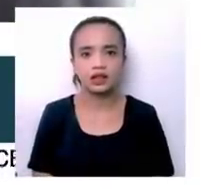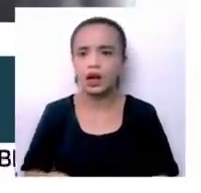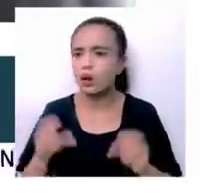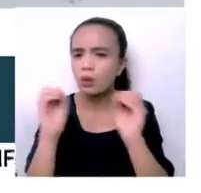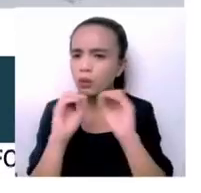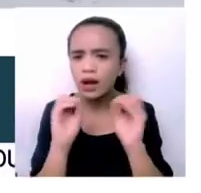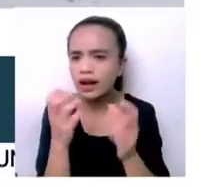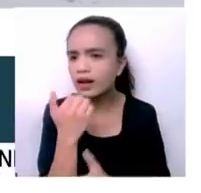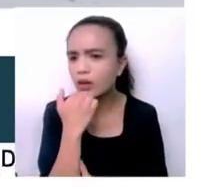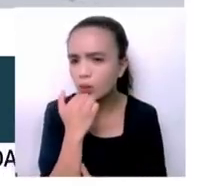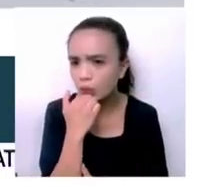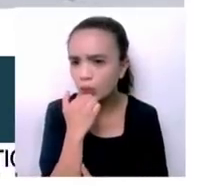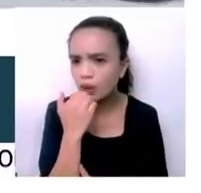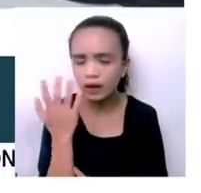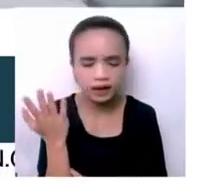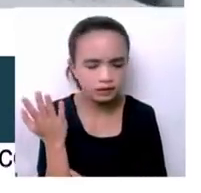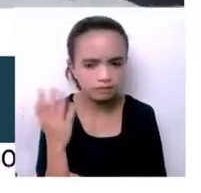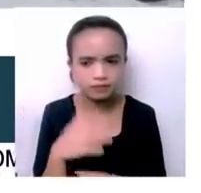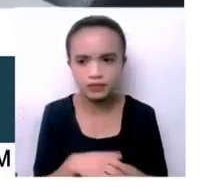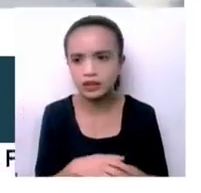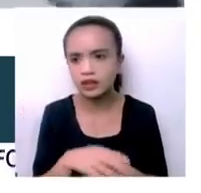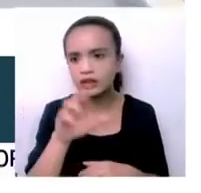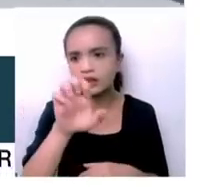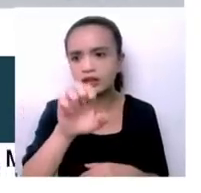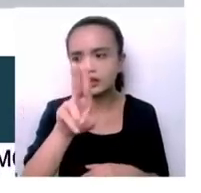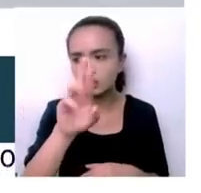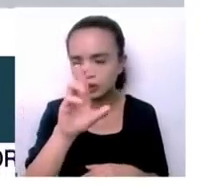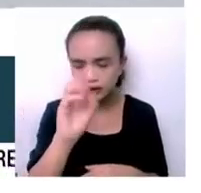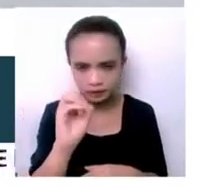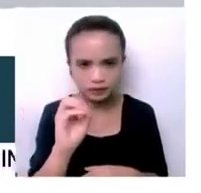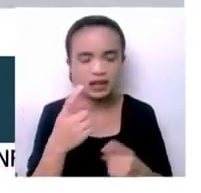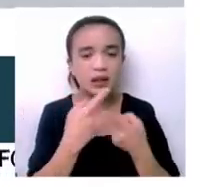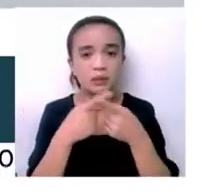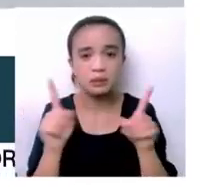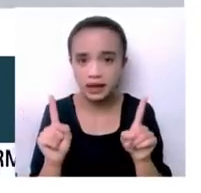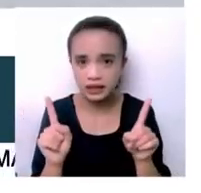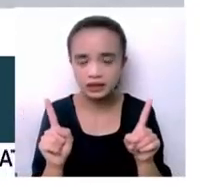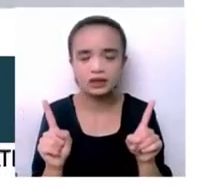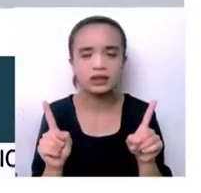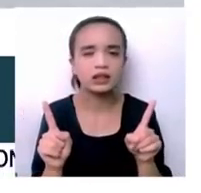doing your campaigns anywhere, but it's also